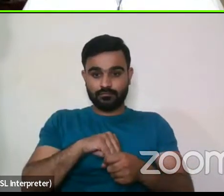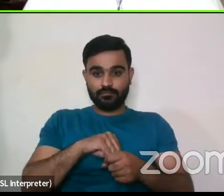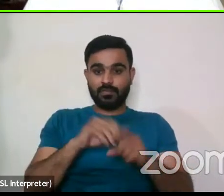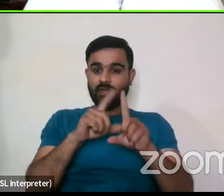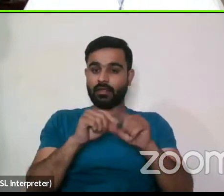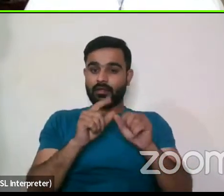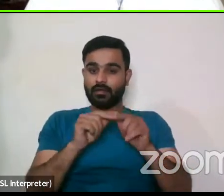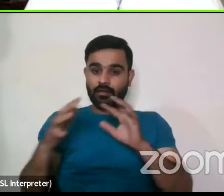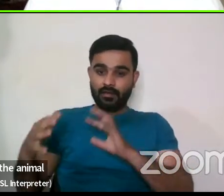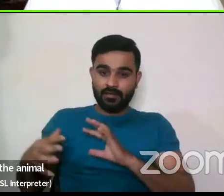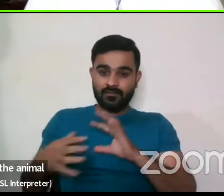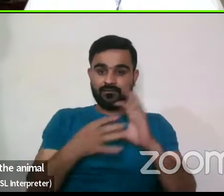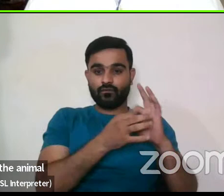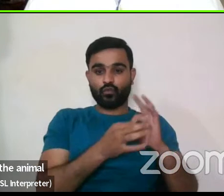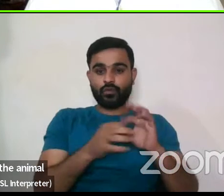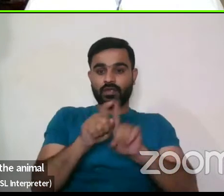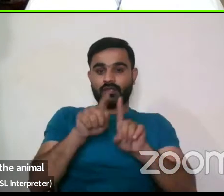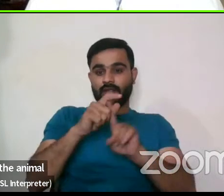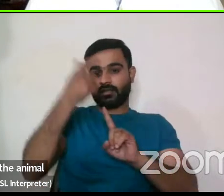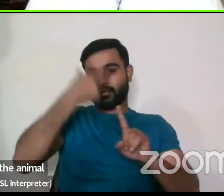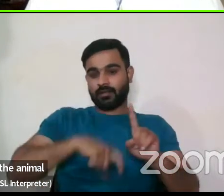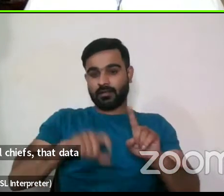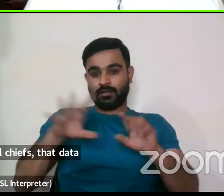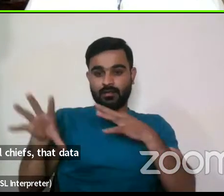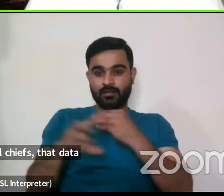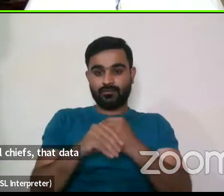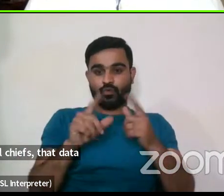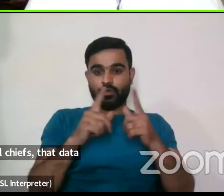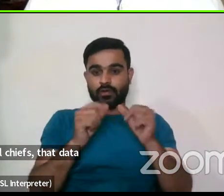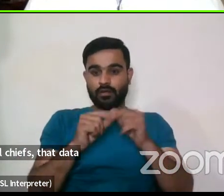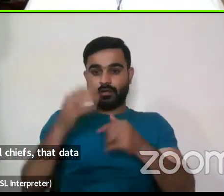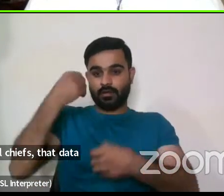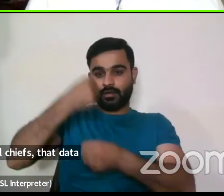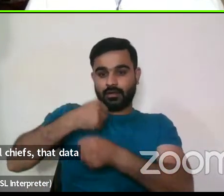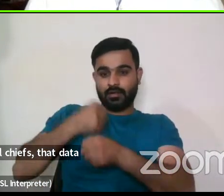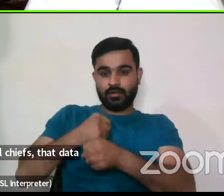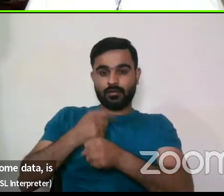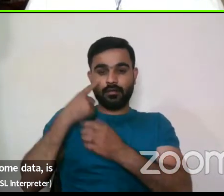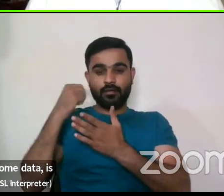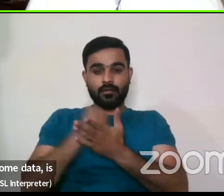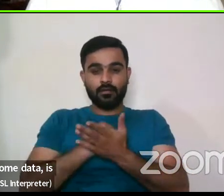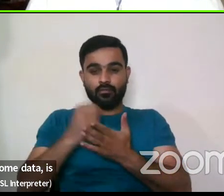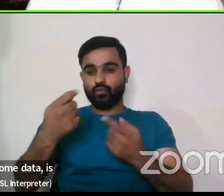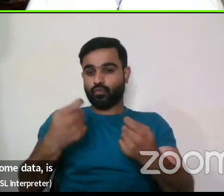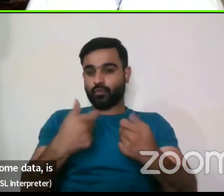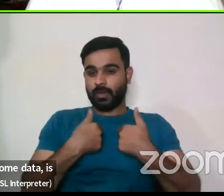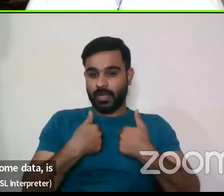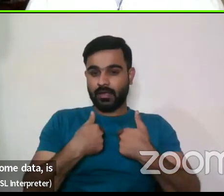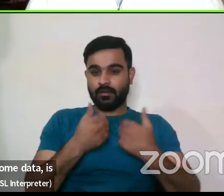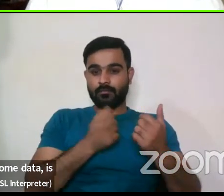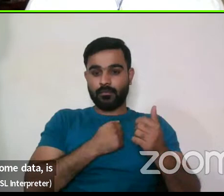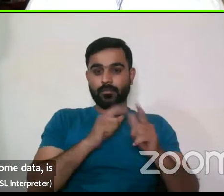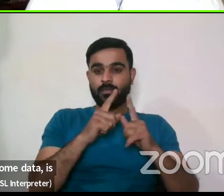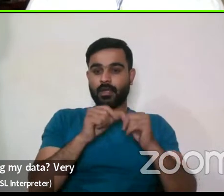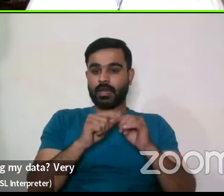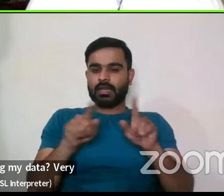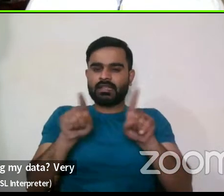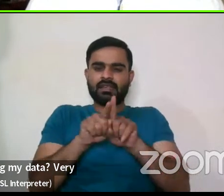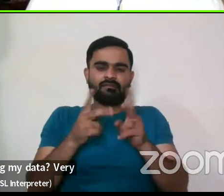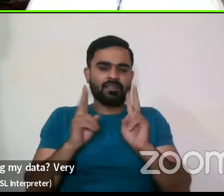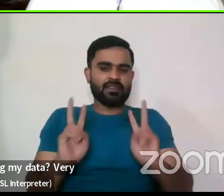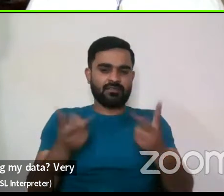oil, if let's say as an individual I own some data, is government going to pay me for taking my data? Very unlikely, by